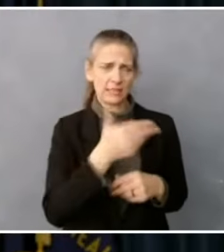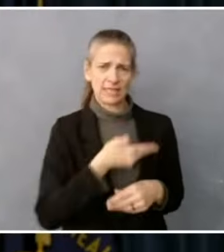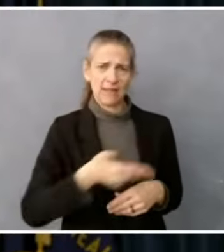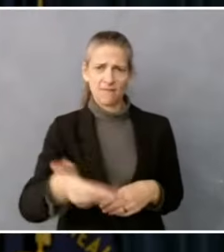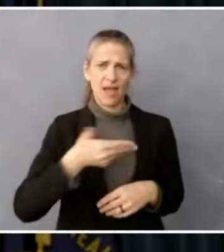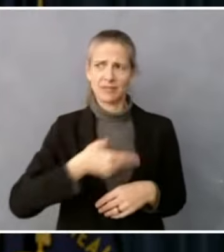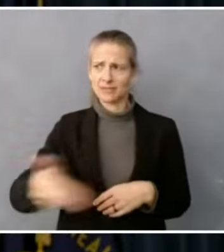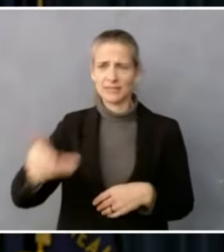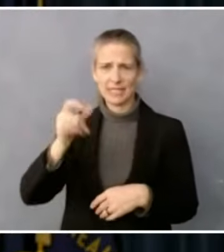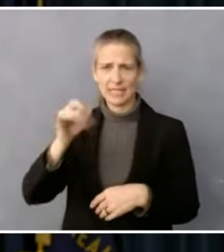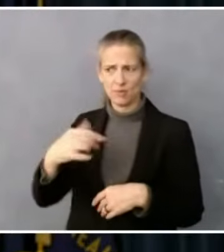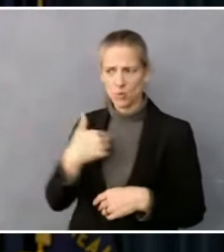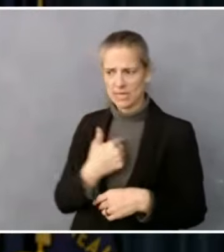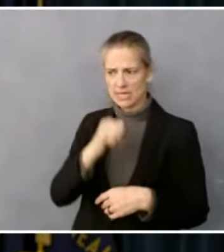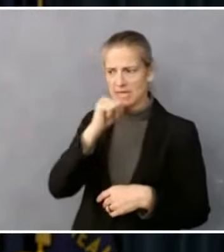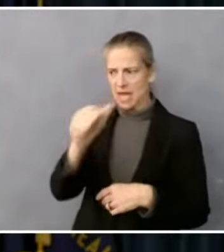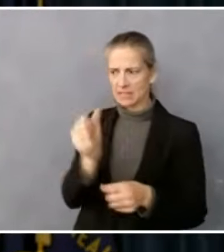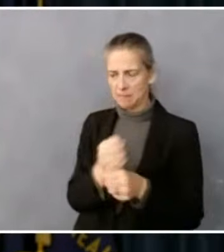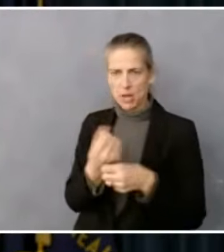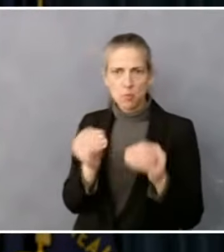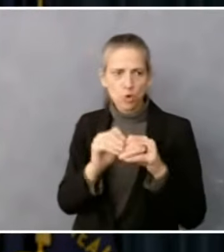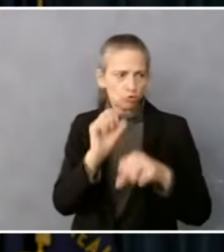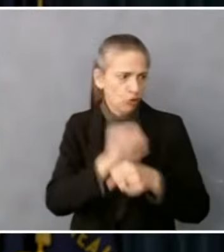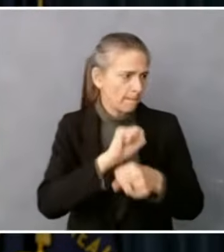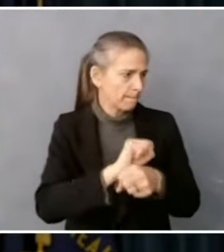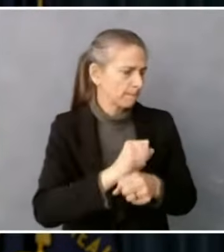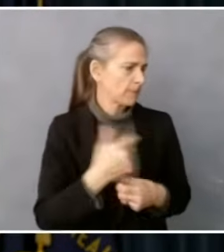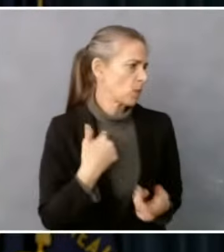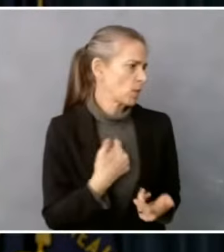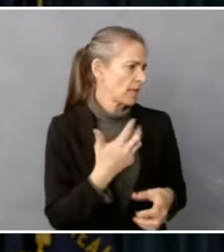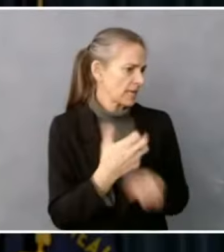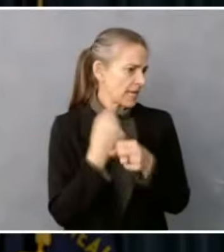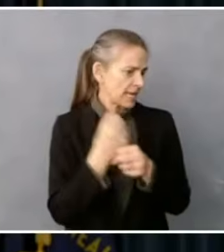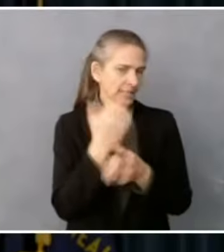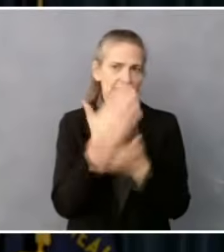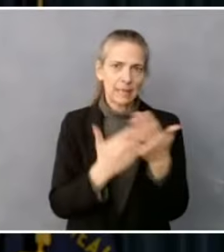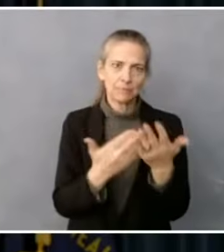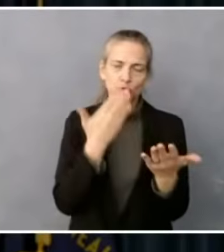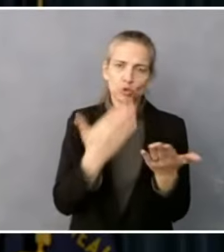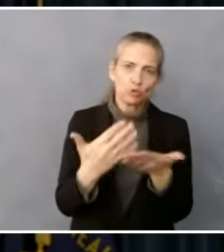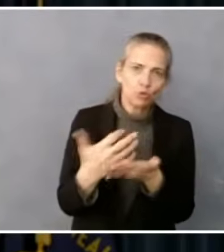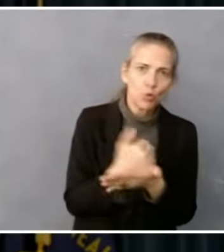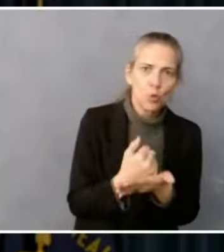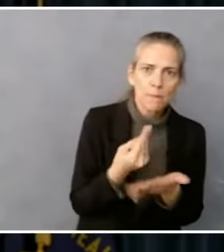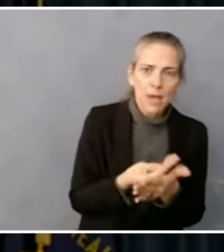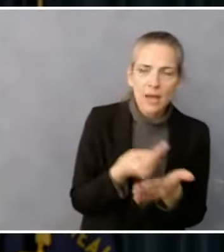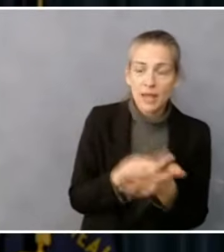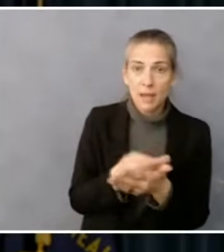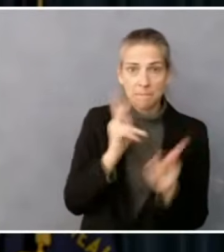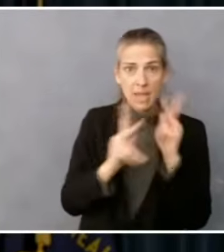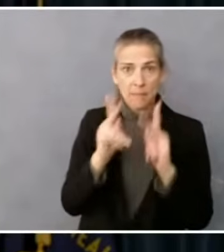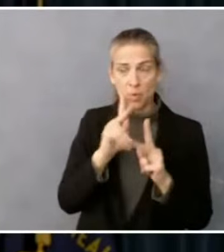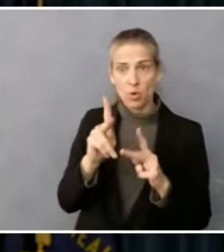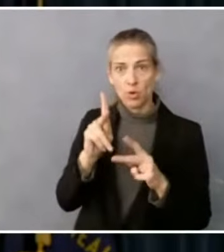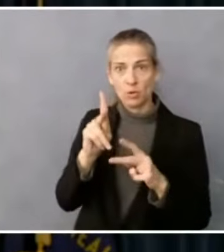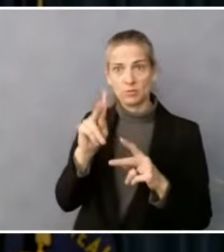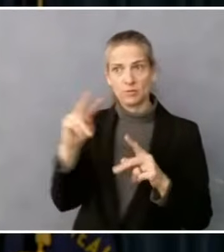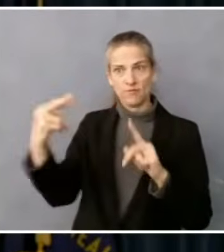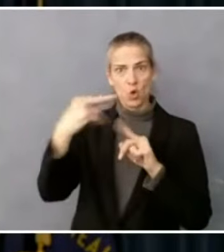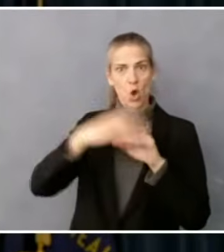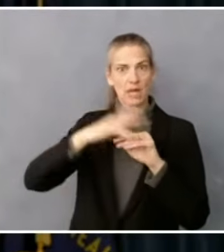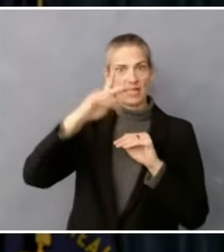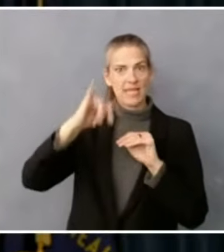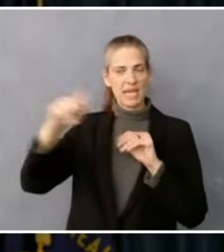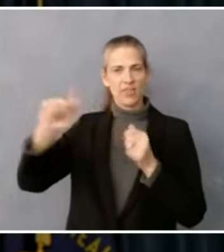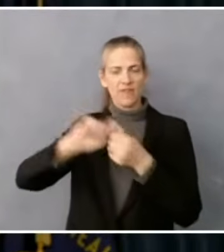weren't creating more jobs, if we weren't getting some of our best wages, if people's view on Kentucky hadn't changed dramatically in the last